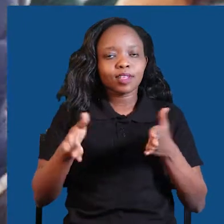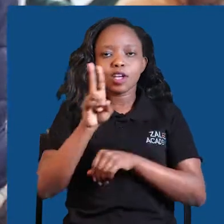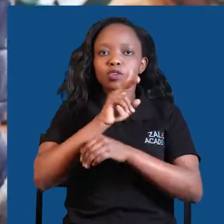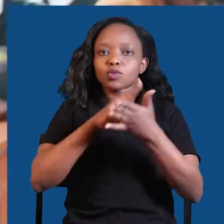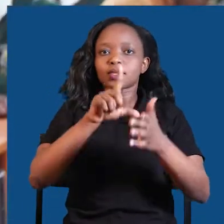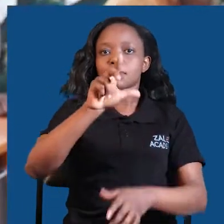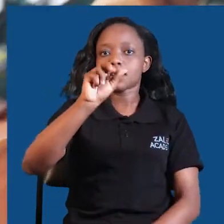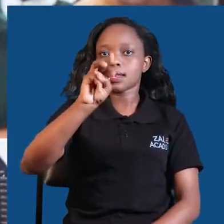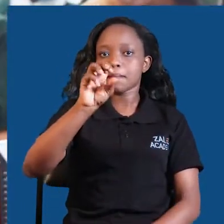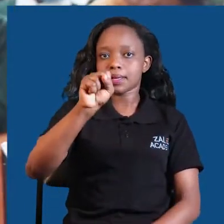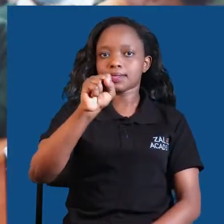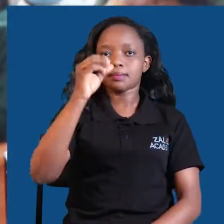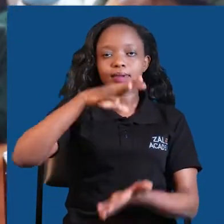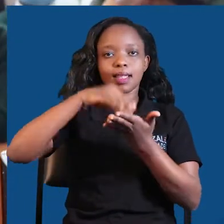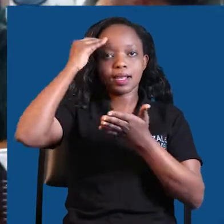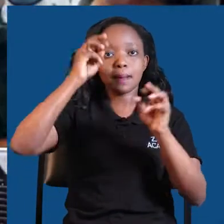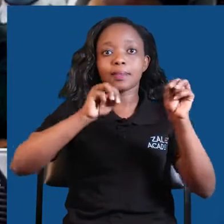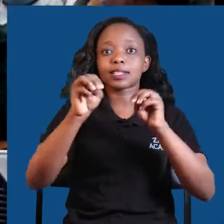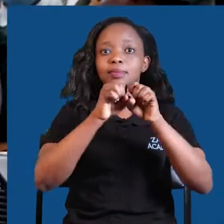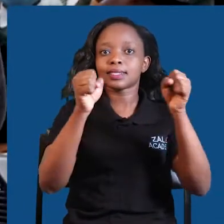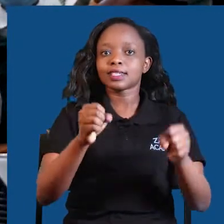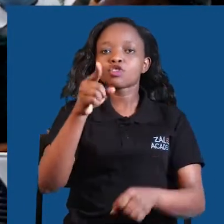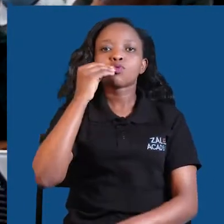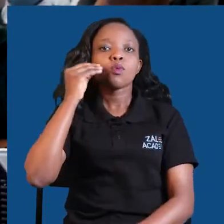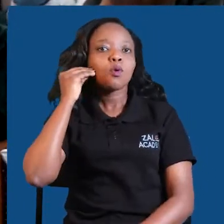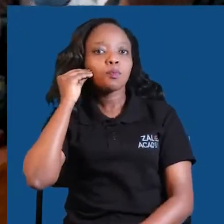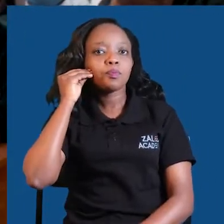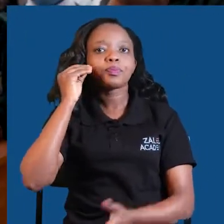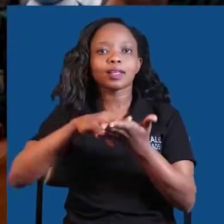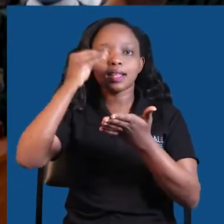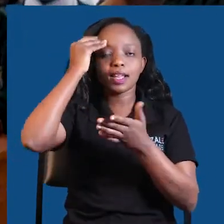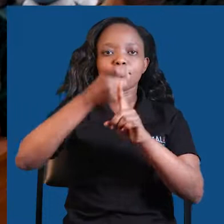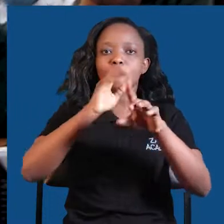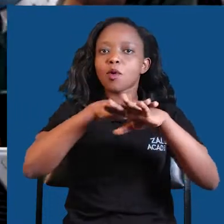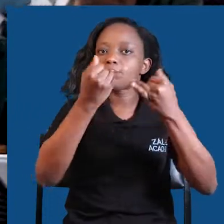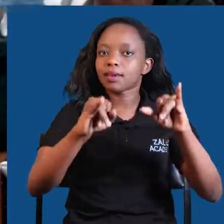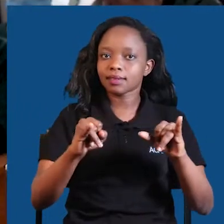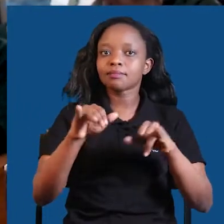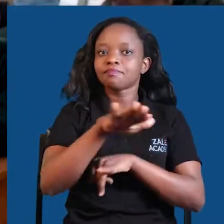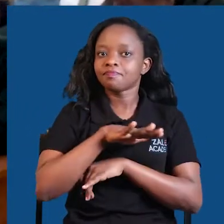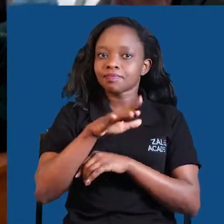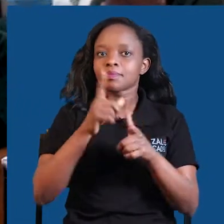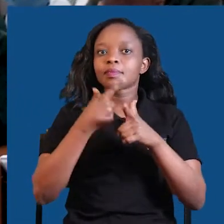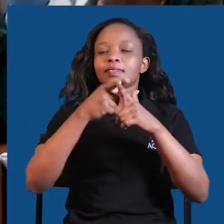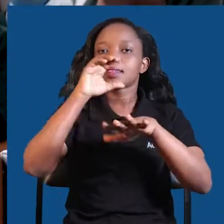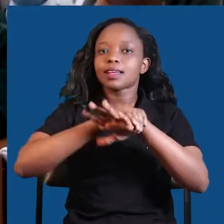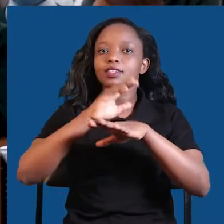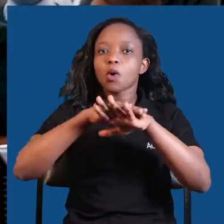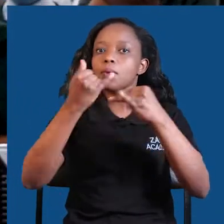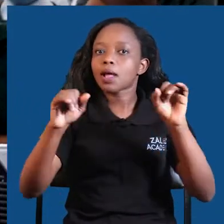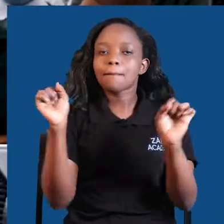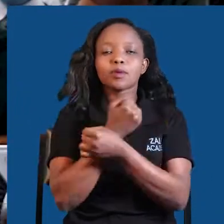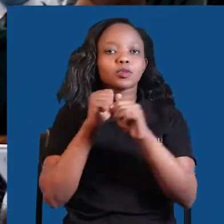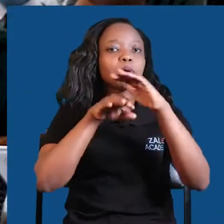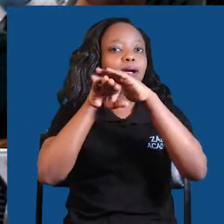Here we use what we call LMS, Learning Management System. So you are at home, you are learning from online, from an online platform, and then you